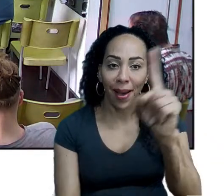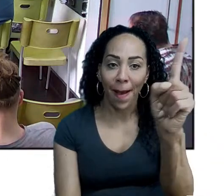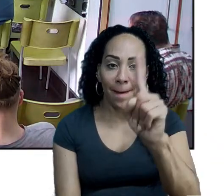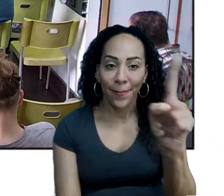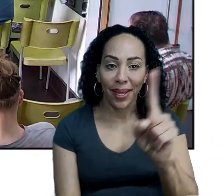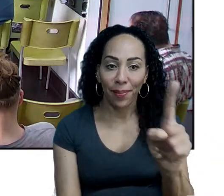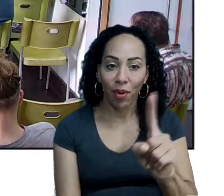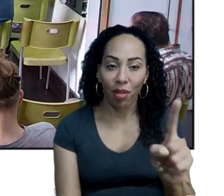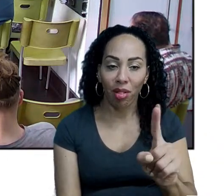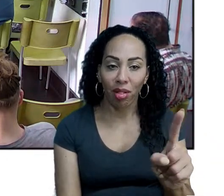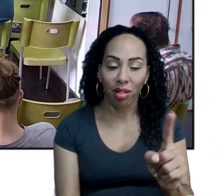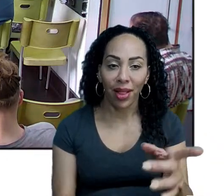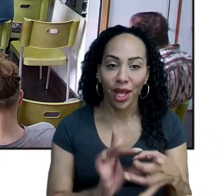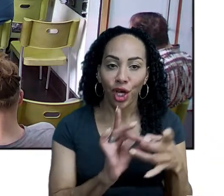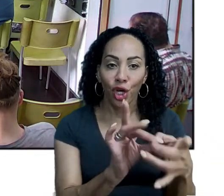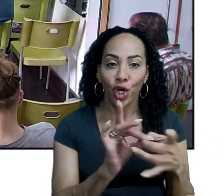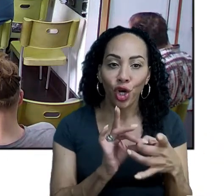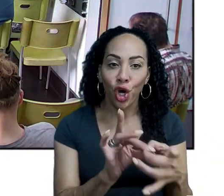Yes.